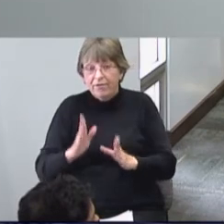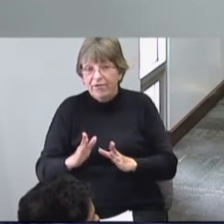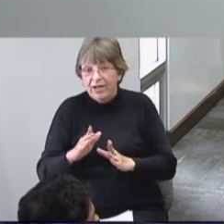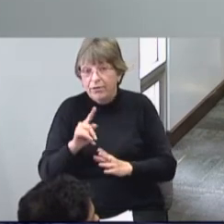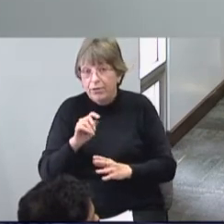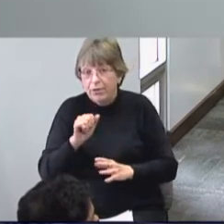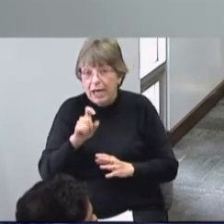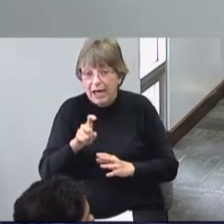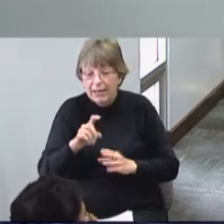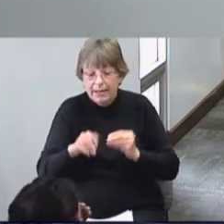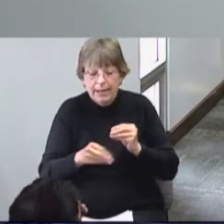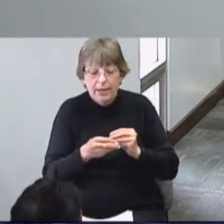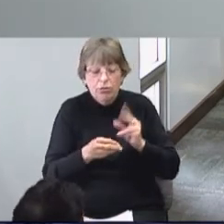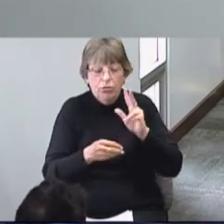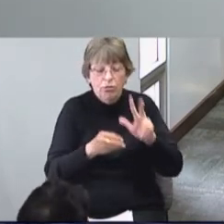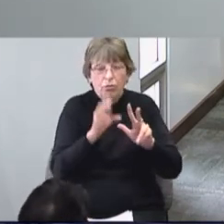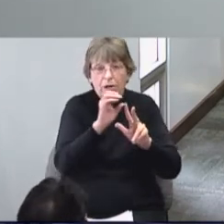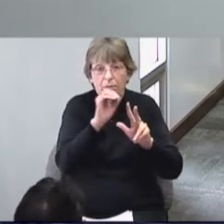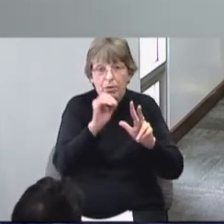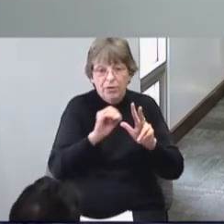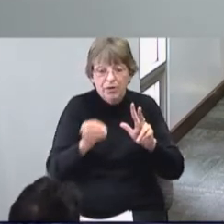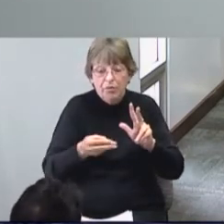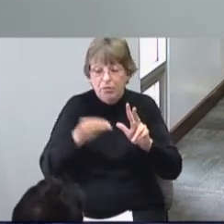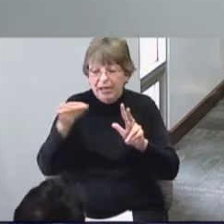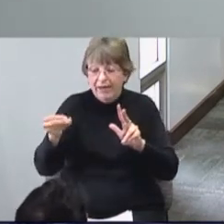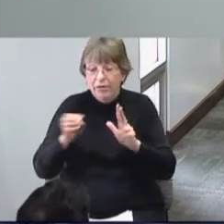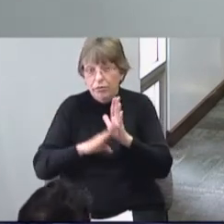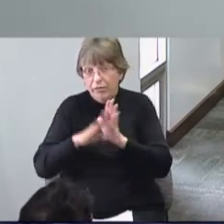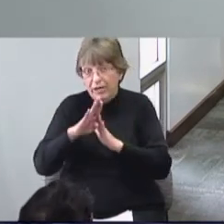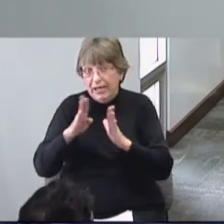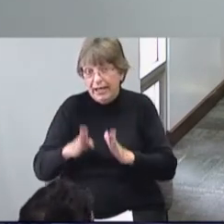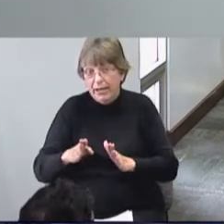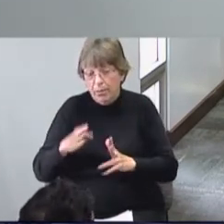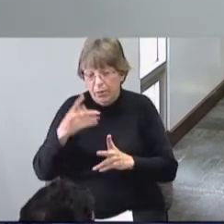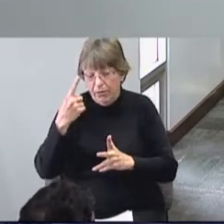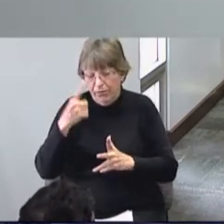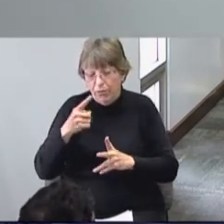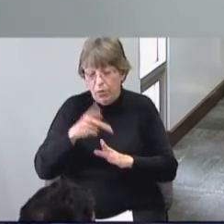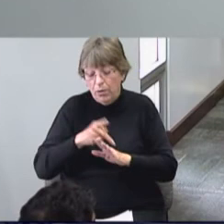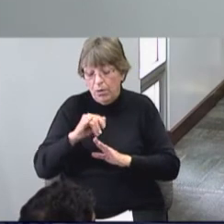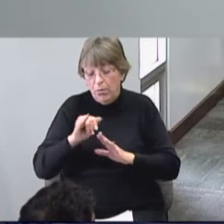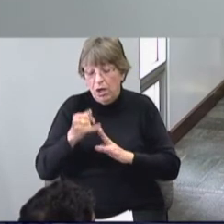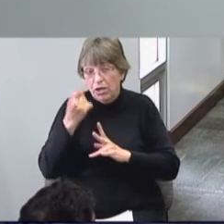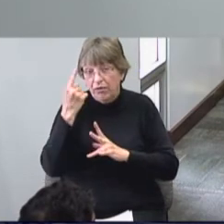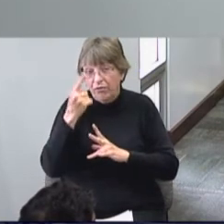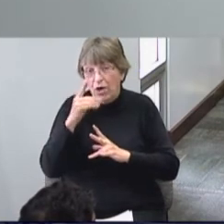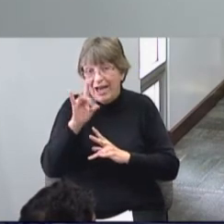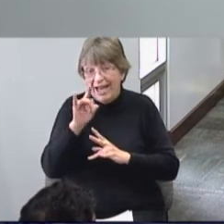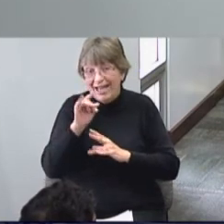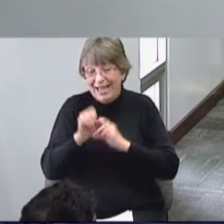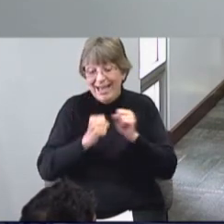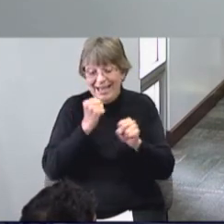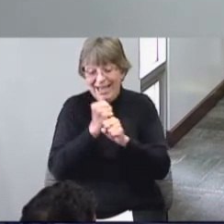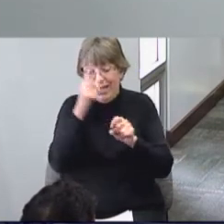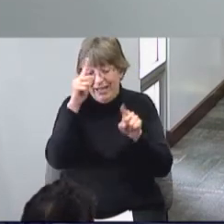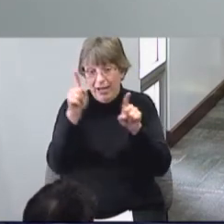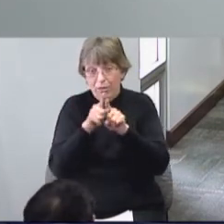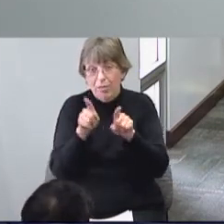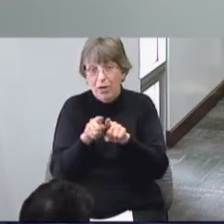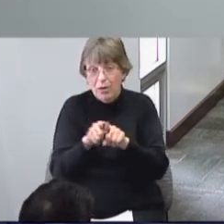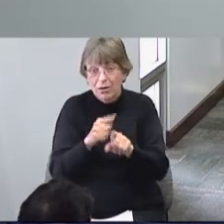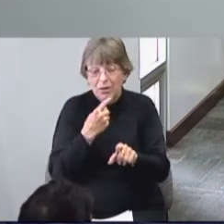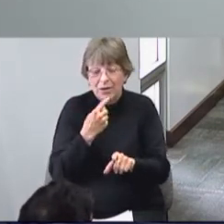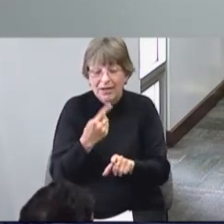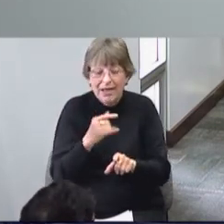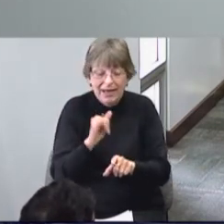being committed to the developer for this project for 18 years. The agreement also stipulated that